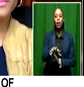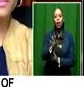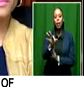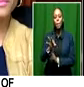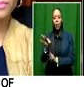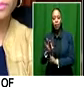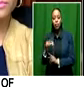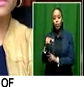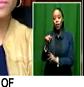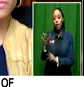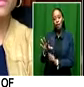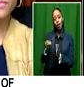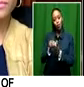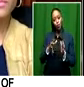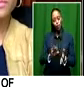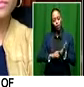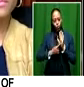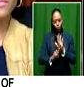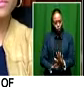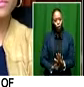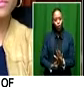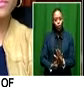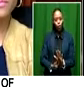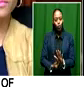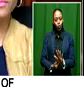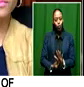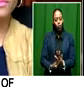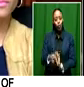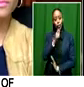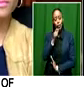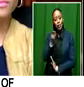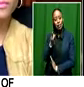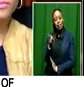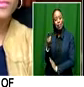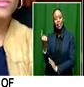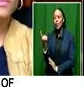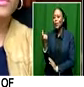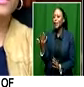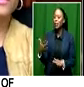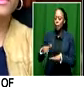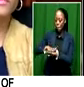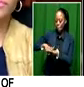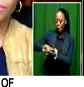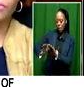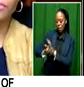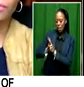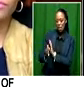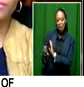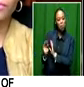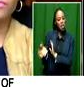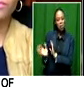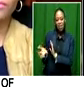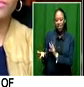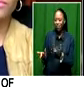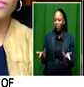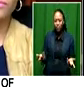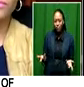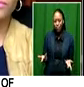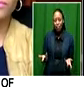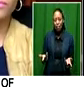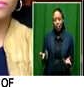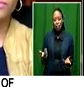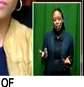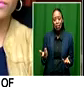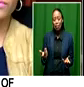of grade 5 learners demonstrate that they only have basic skills. I mean, that is a